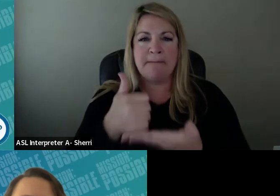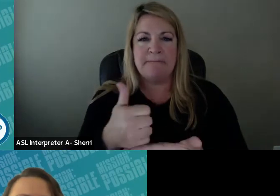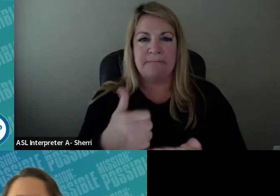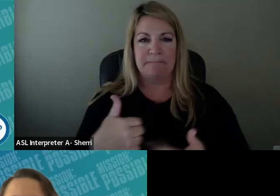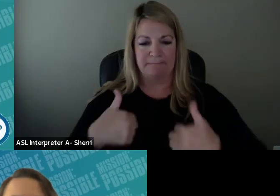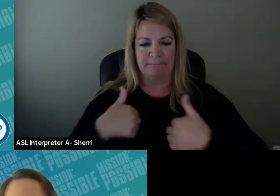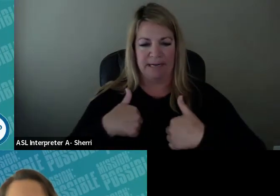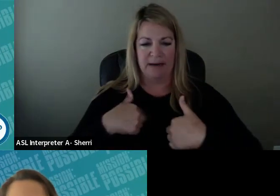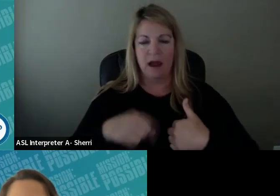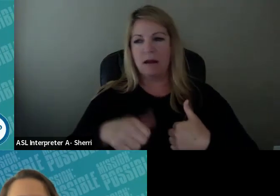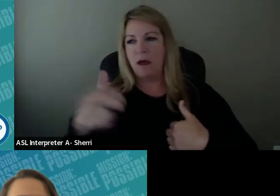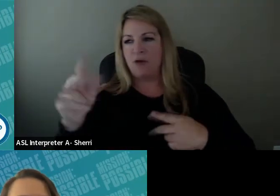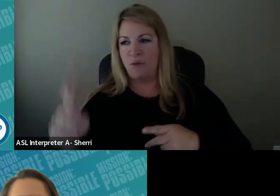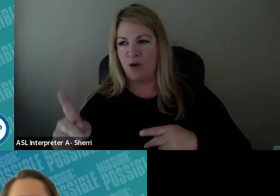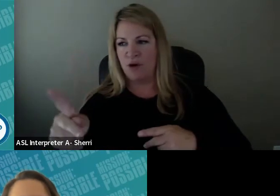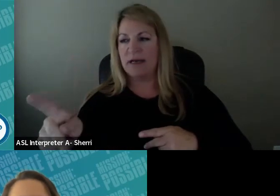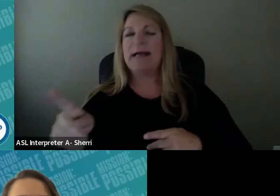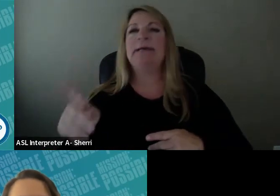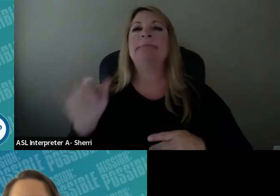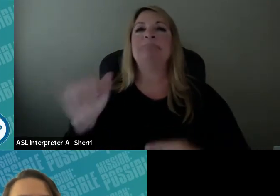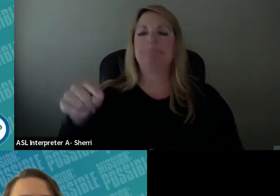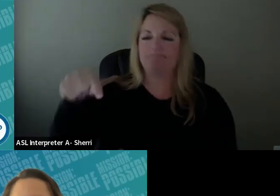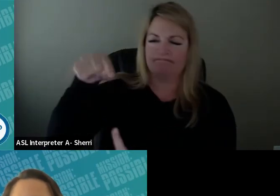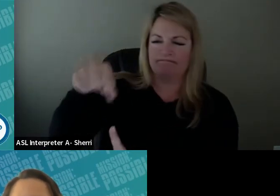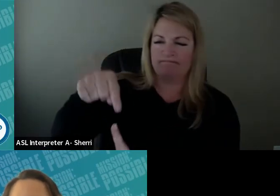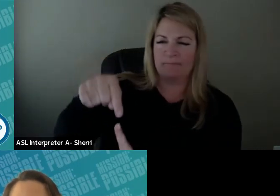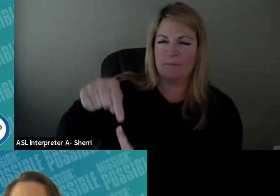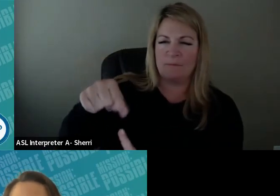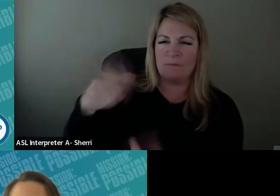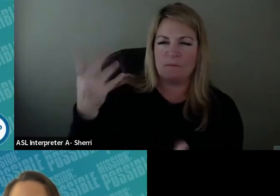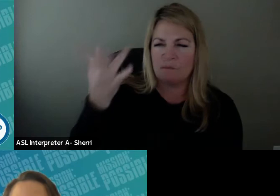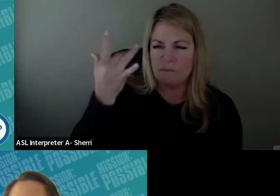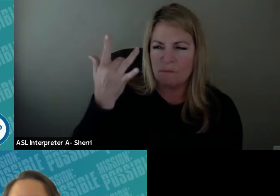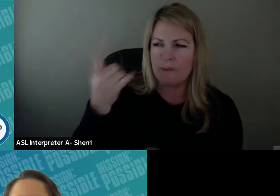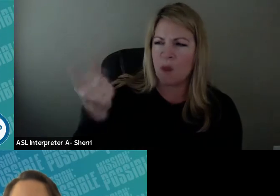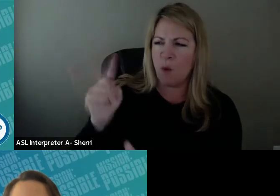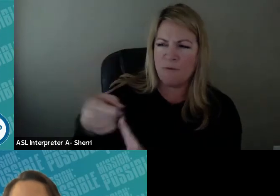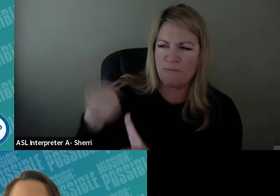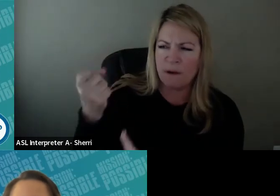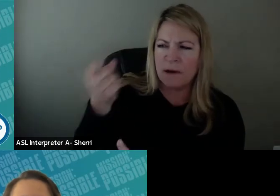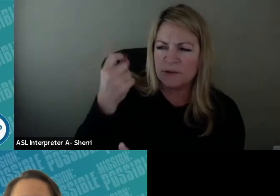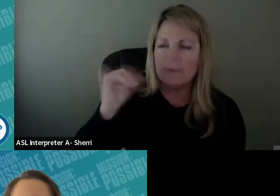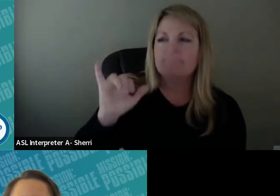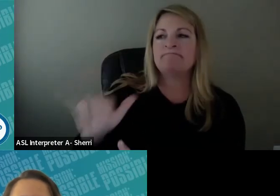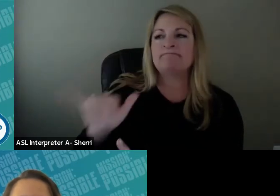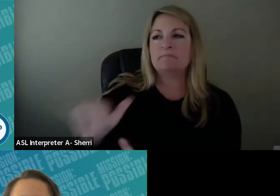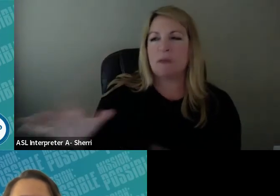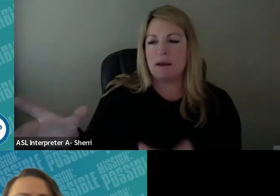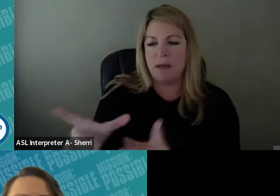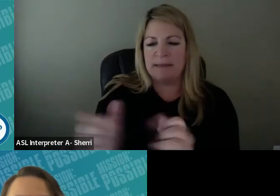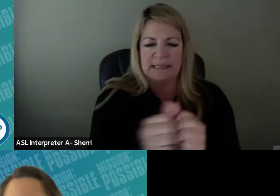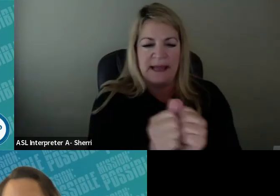helped the other person get to the root of things, really understanding where they were coming from and coming together